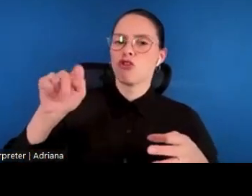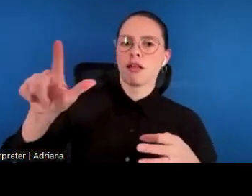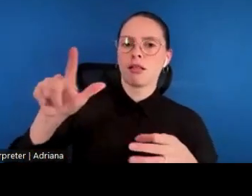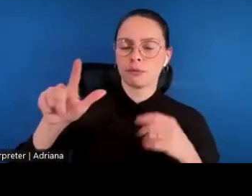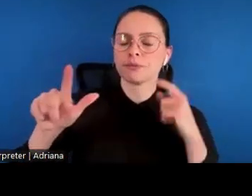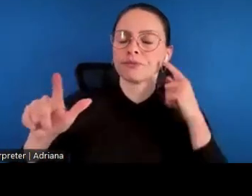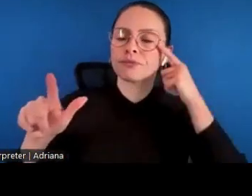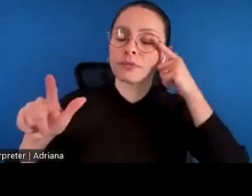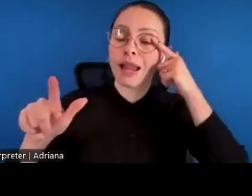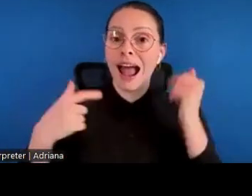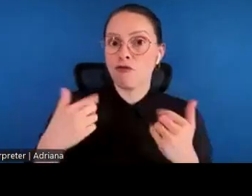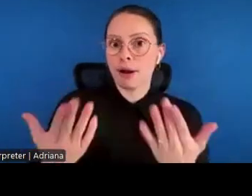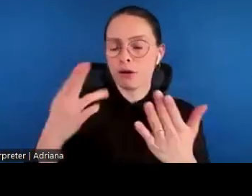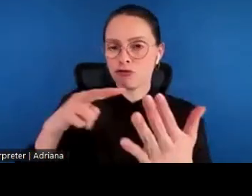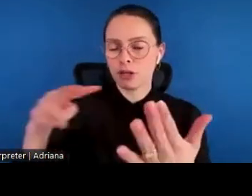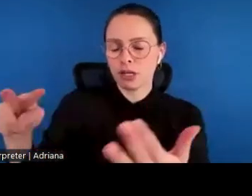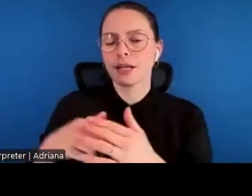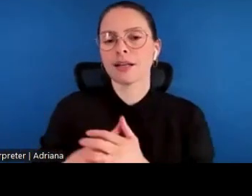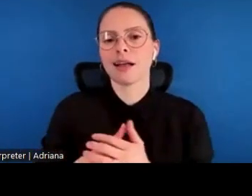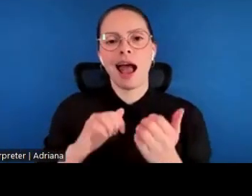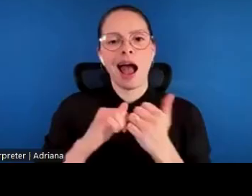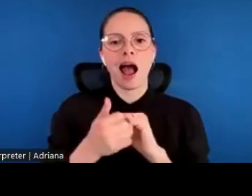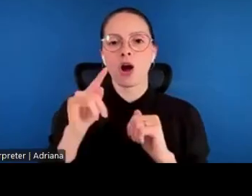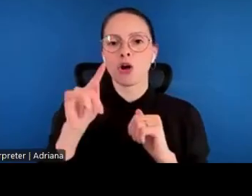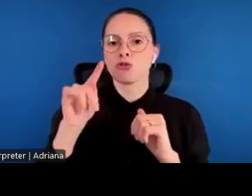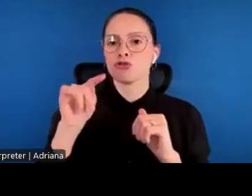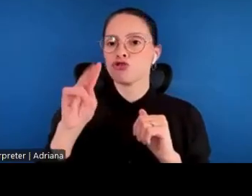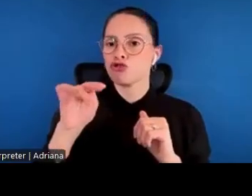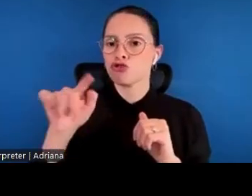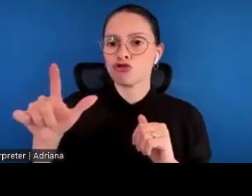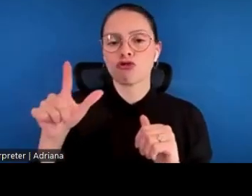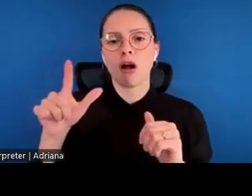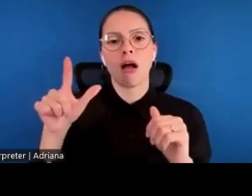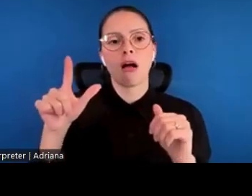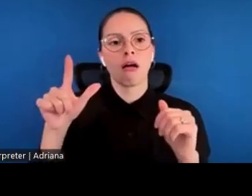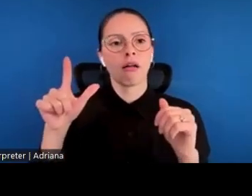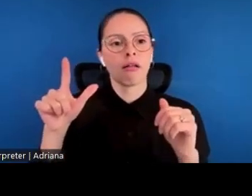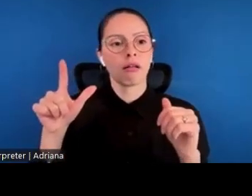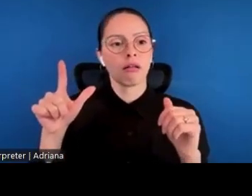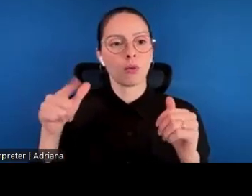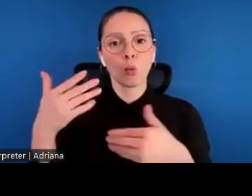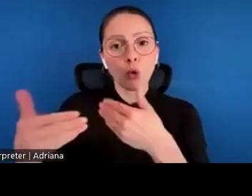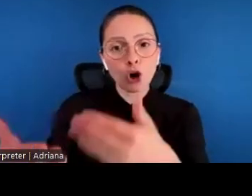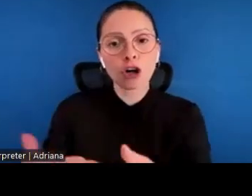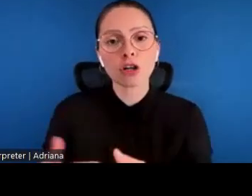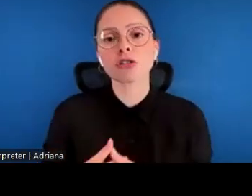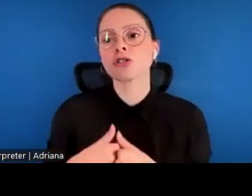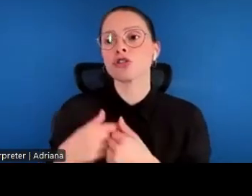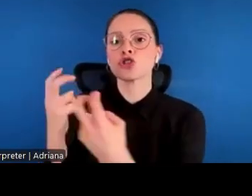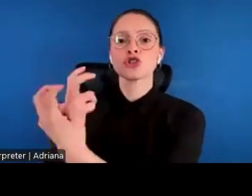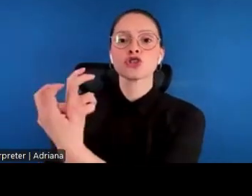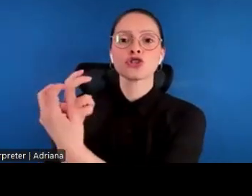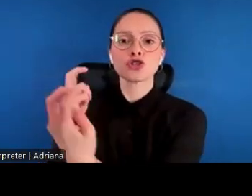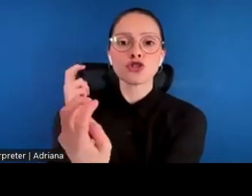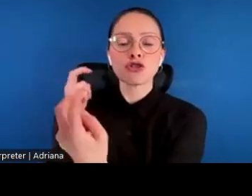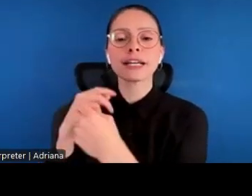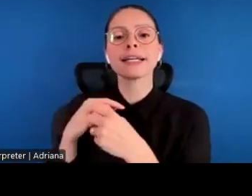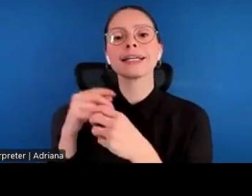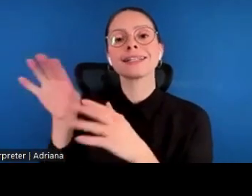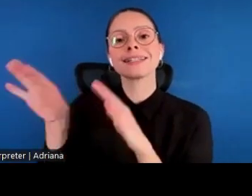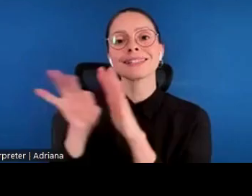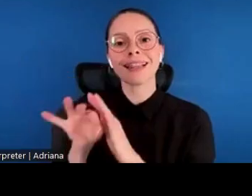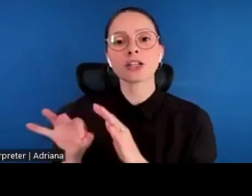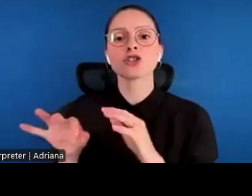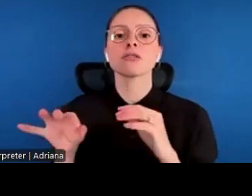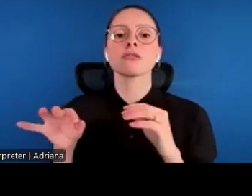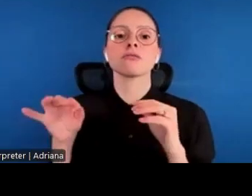of how trial works, how jury selection works, how you go through discovery, how the